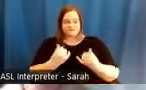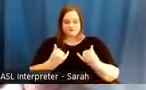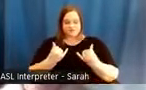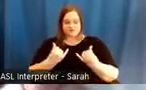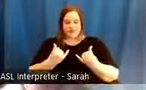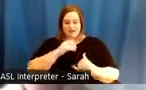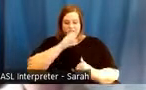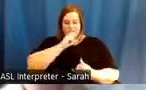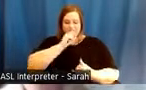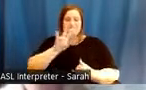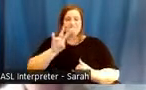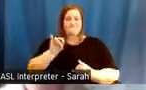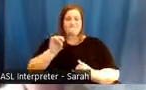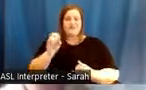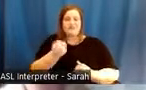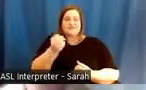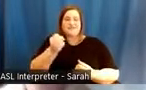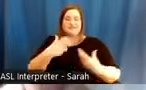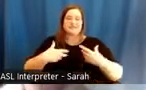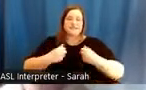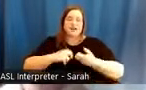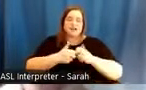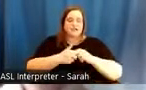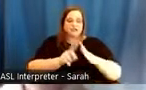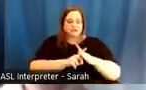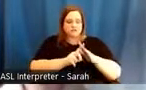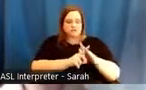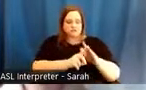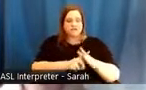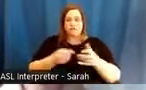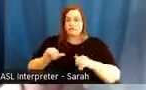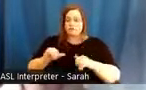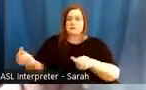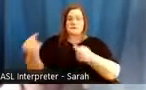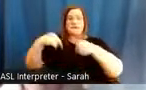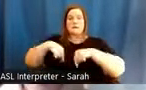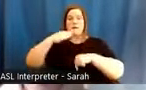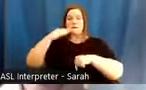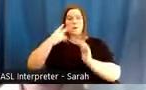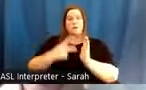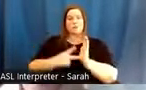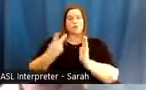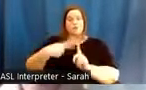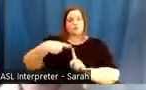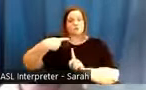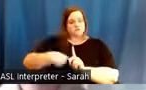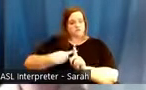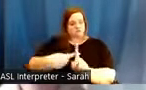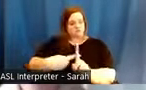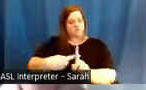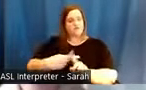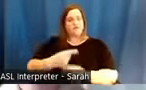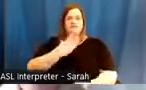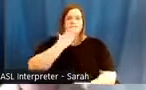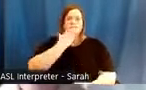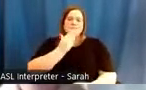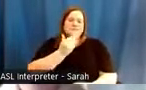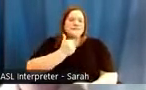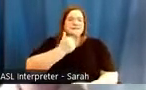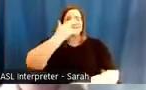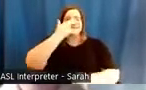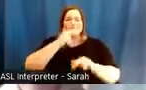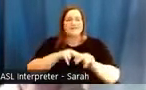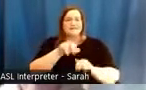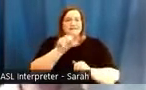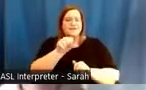70s and have health issues. We still have Ari home with us twice a month. And although he is sweet and fun, he is also